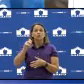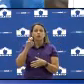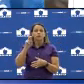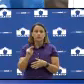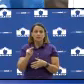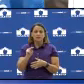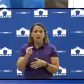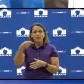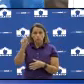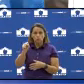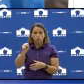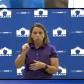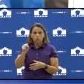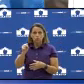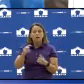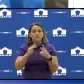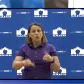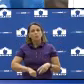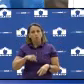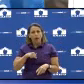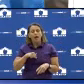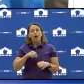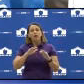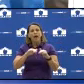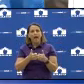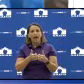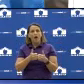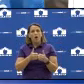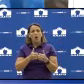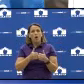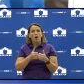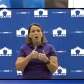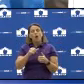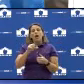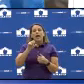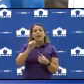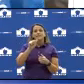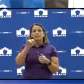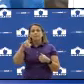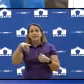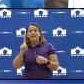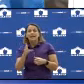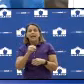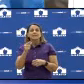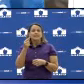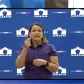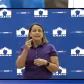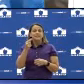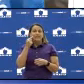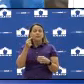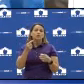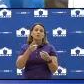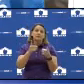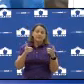Jefferson High School. Very proud of how the SAPD and the San Antonio ISD community